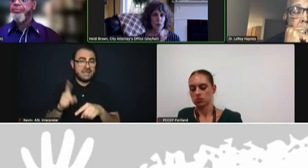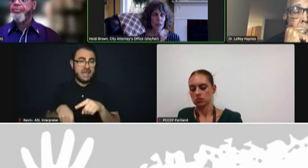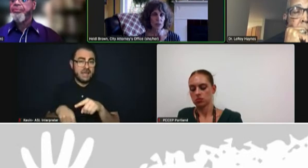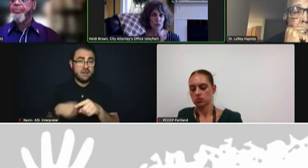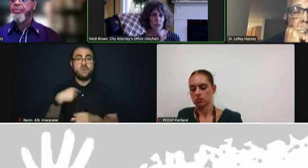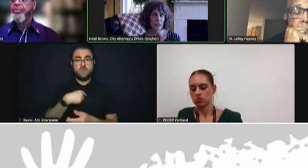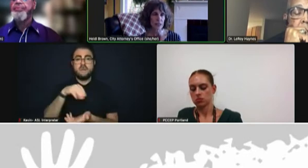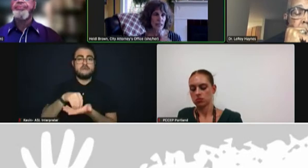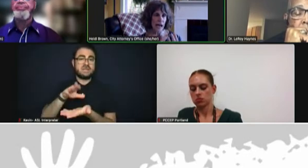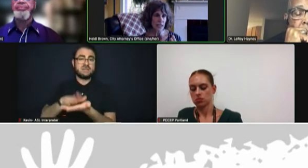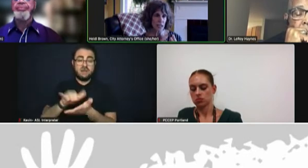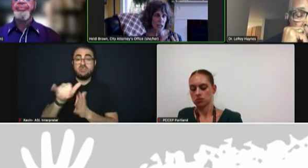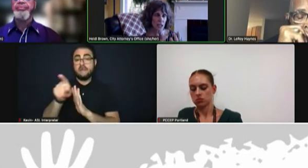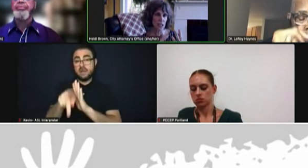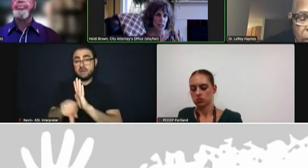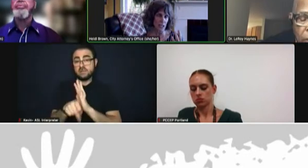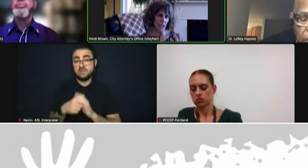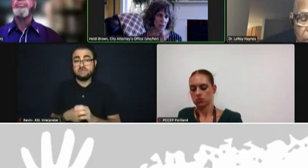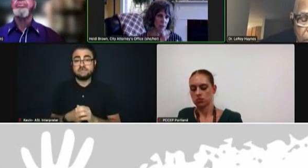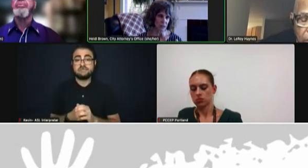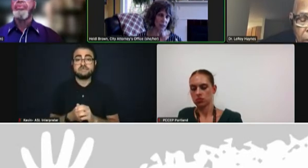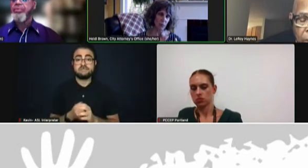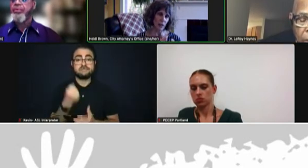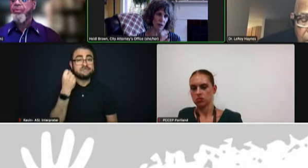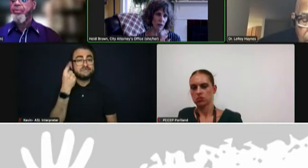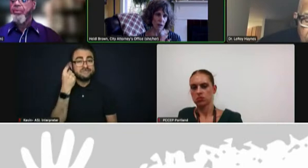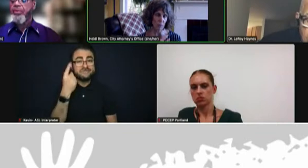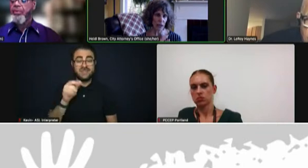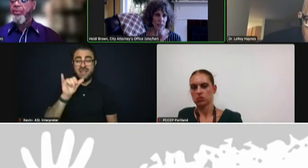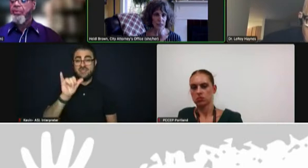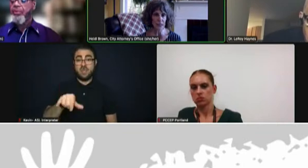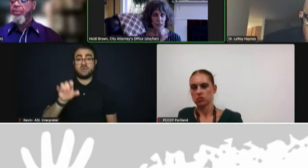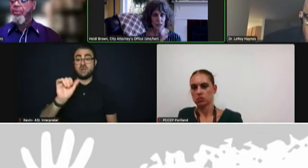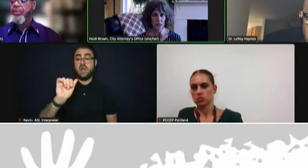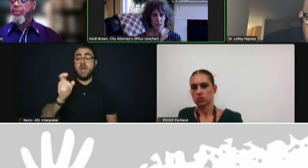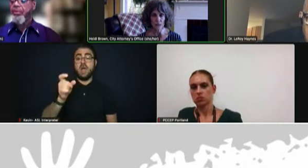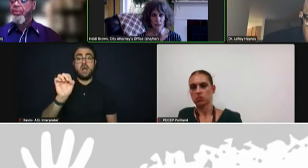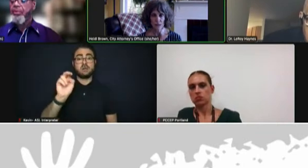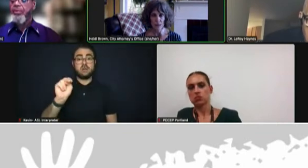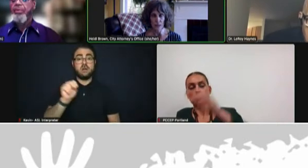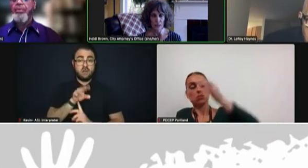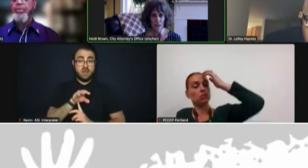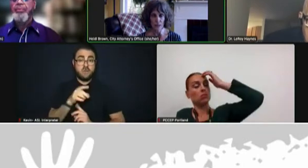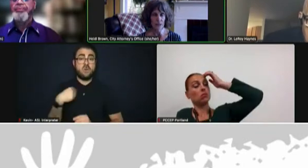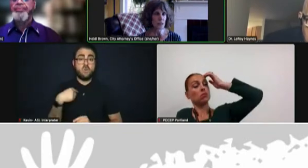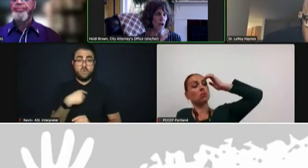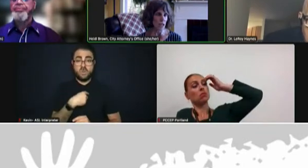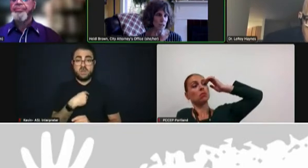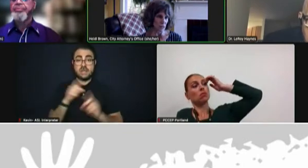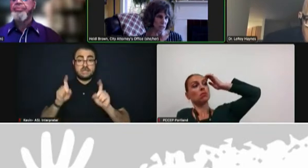I will tell you that the Axon cameras that we are piloting,